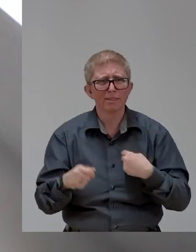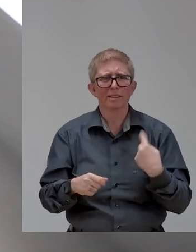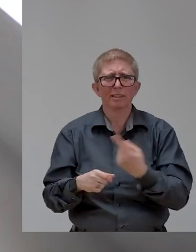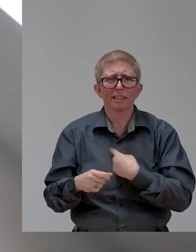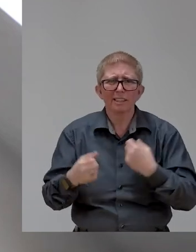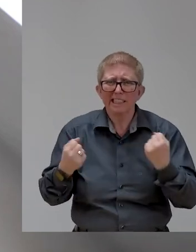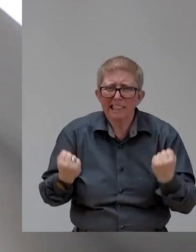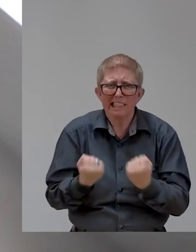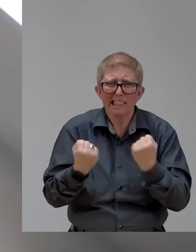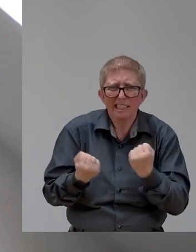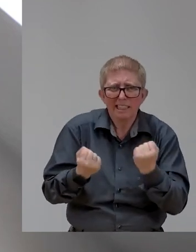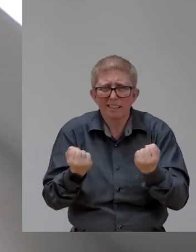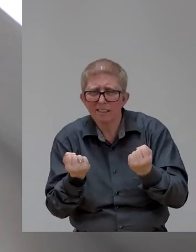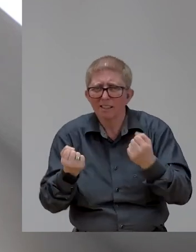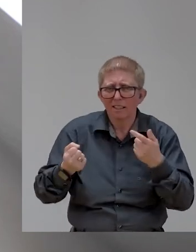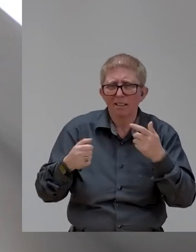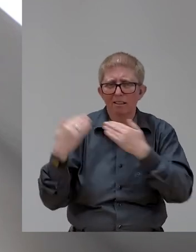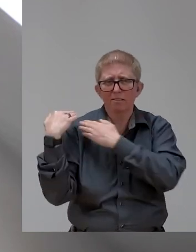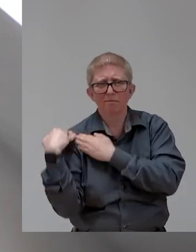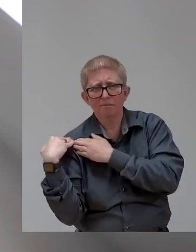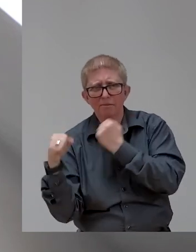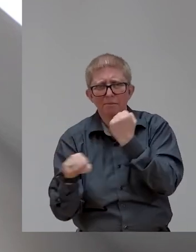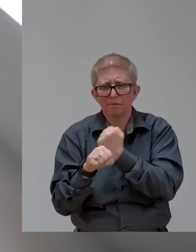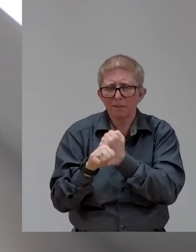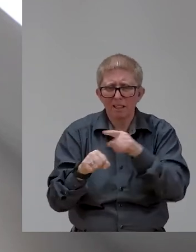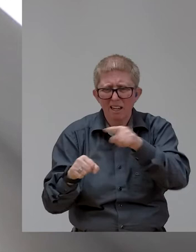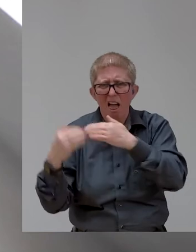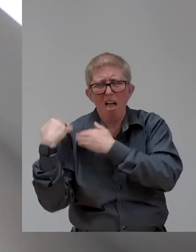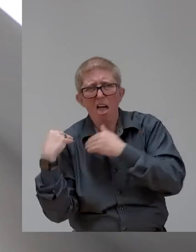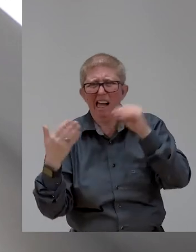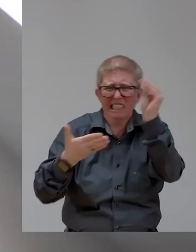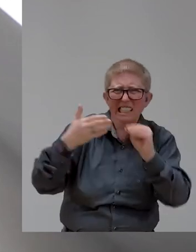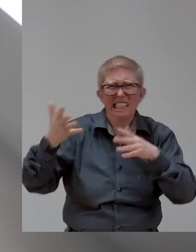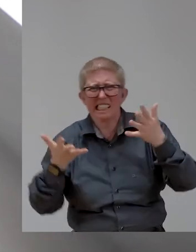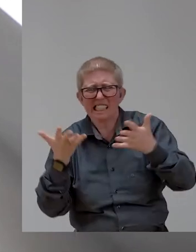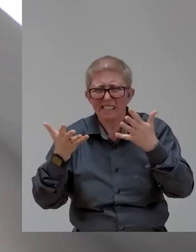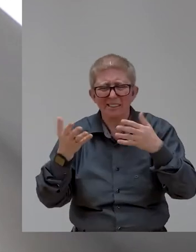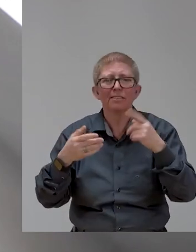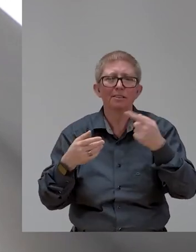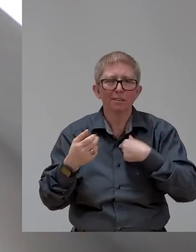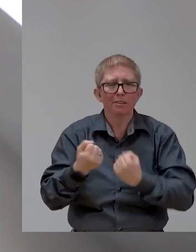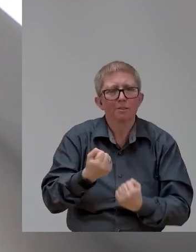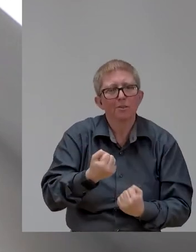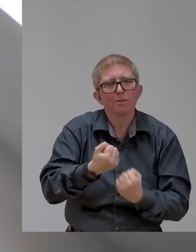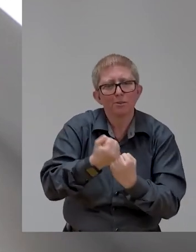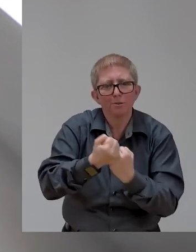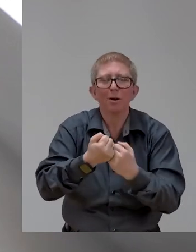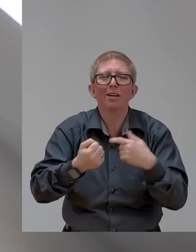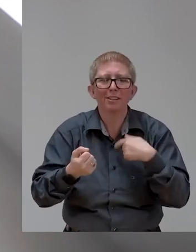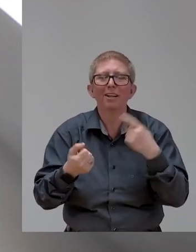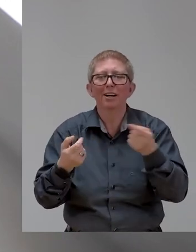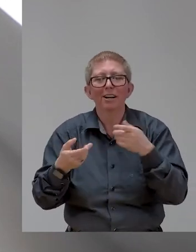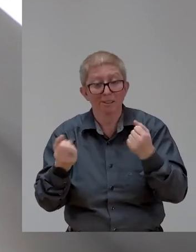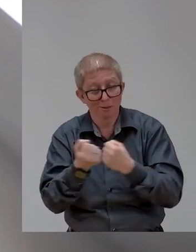disabilities. Within their work, we've seen that our members very much stress the importance of considering the group of people living